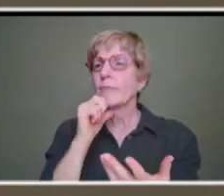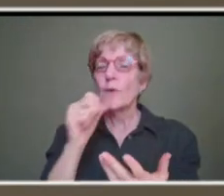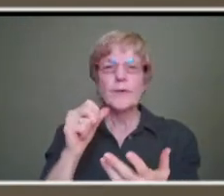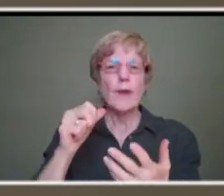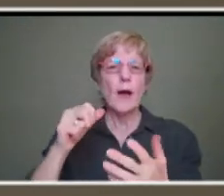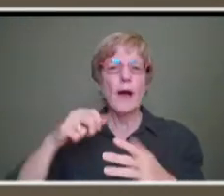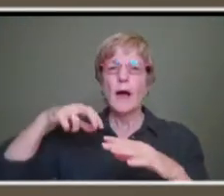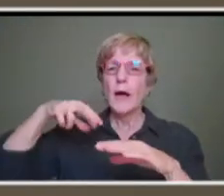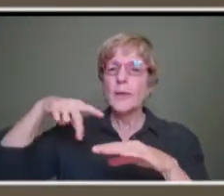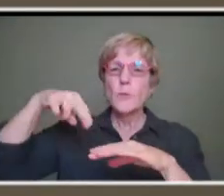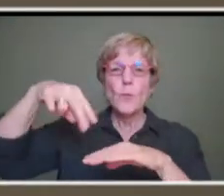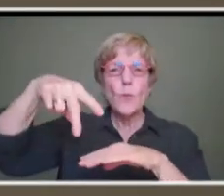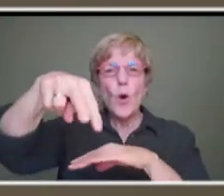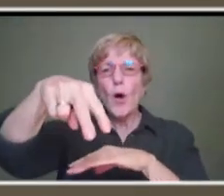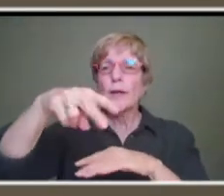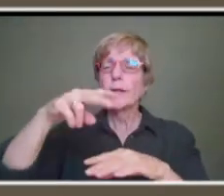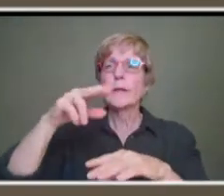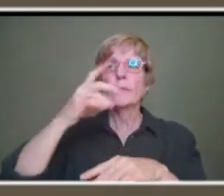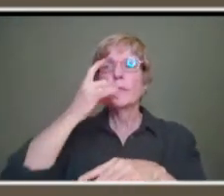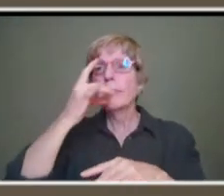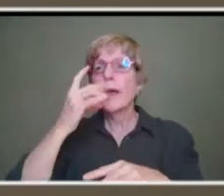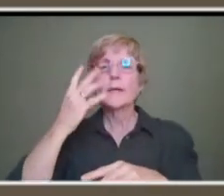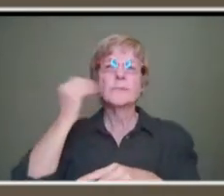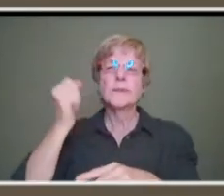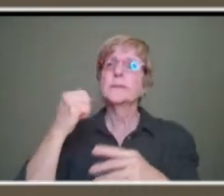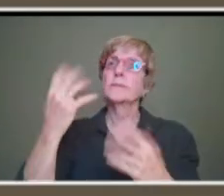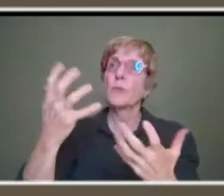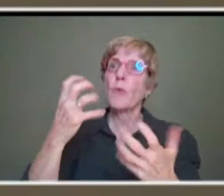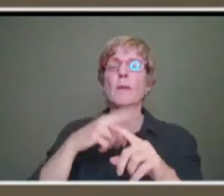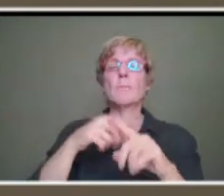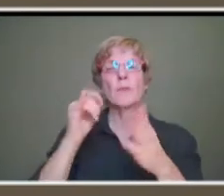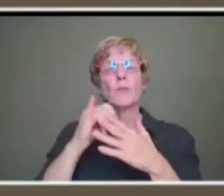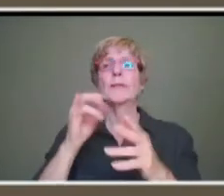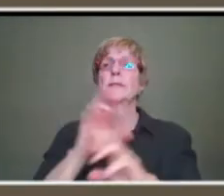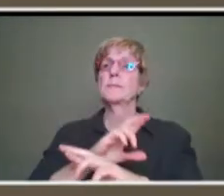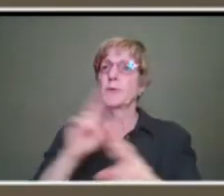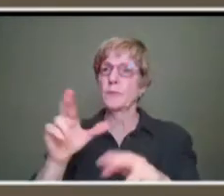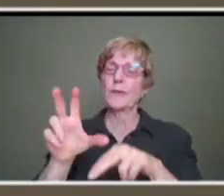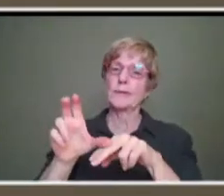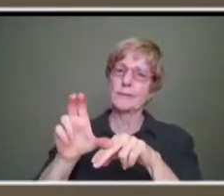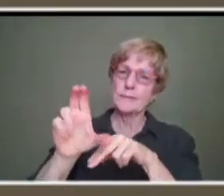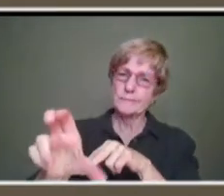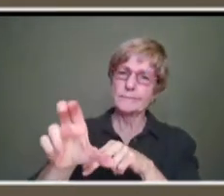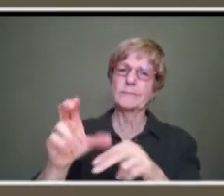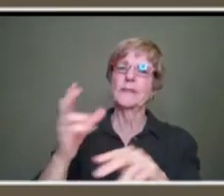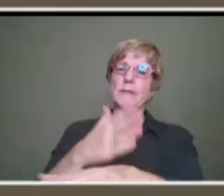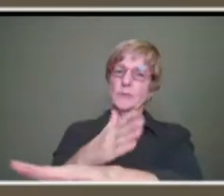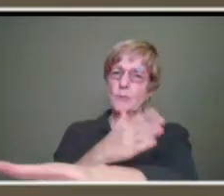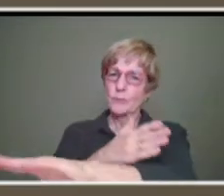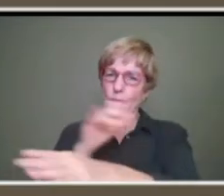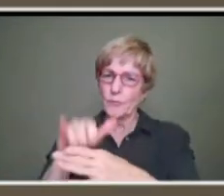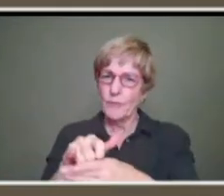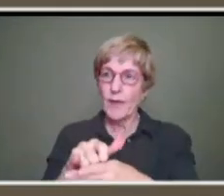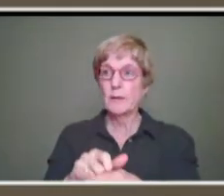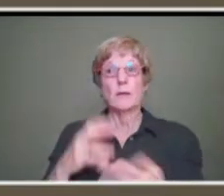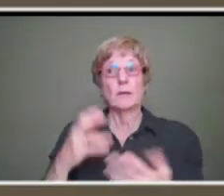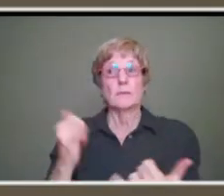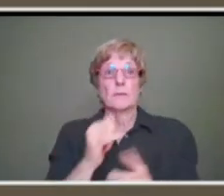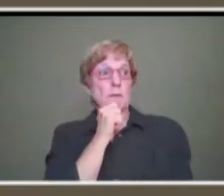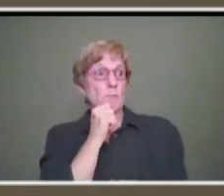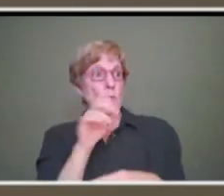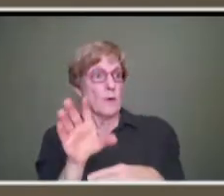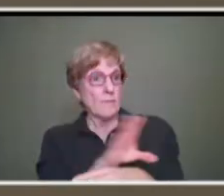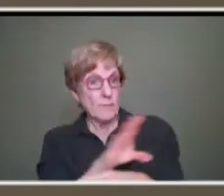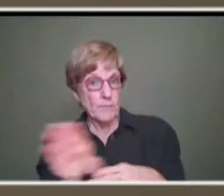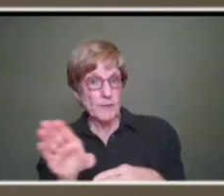walkability is something we want we have to invest in that in the long term and meanwhile we have someone in the private sector investing